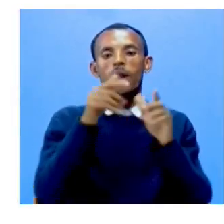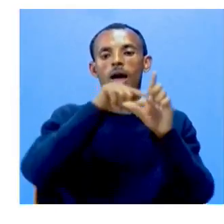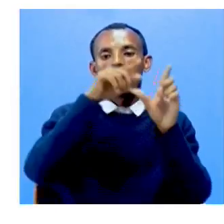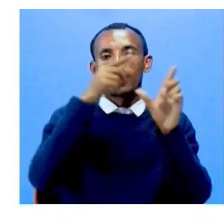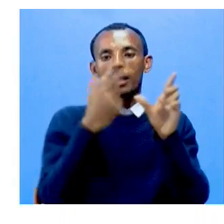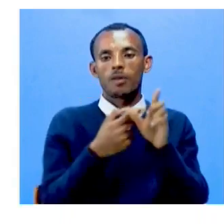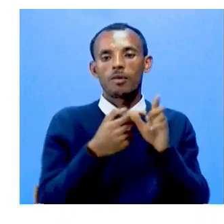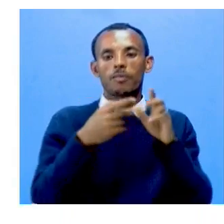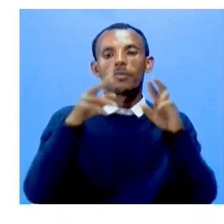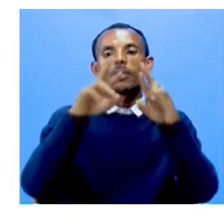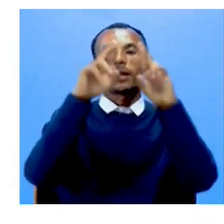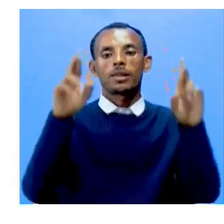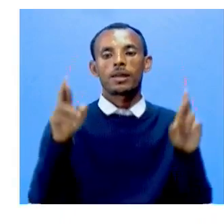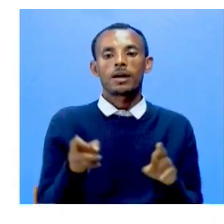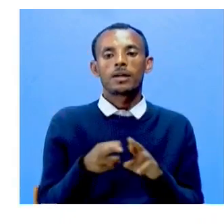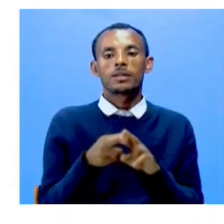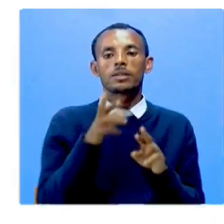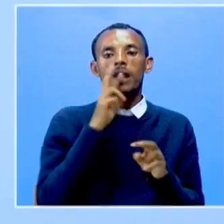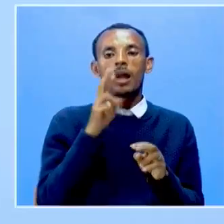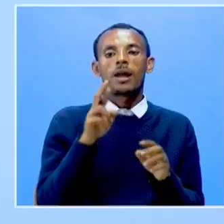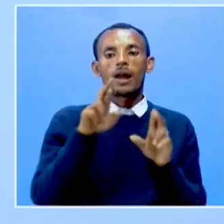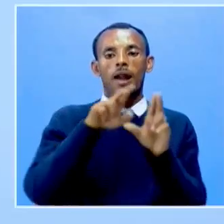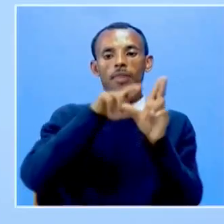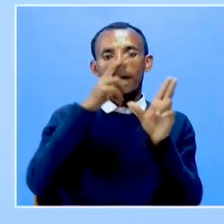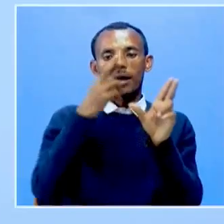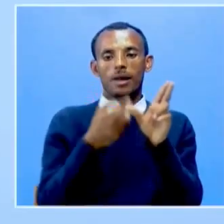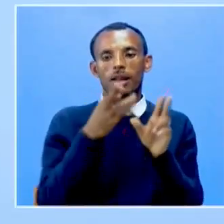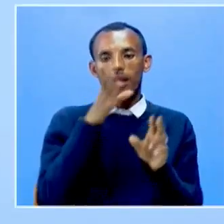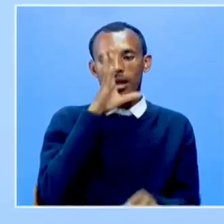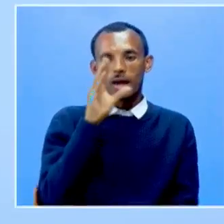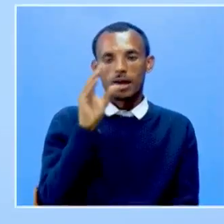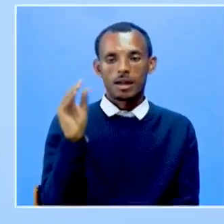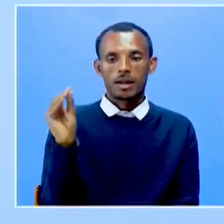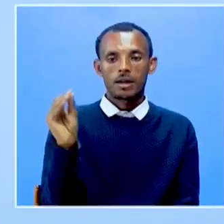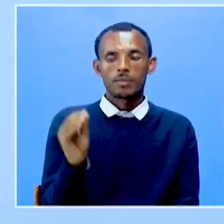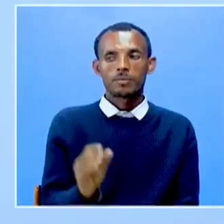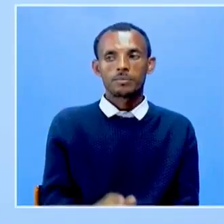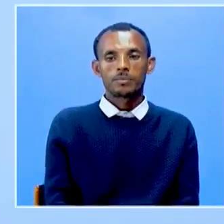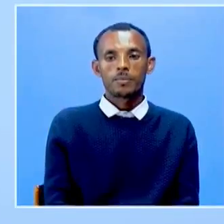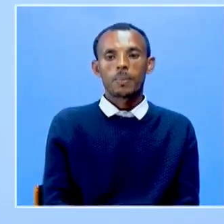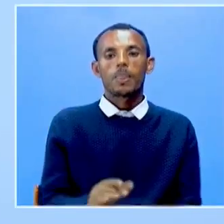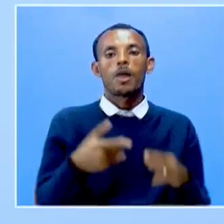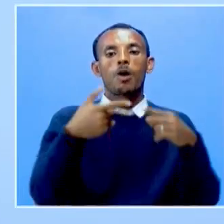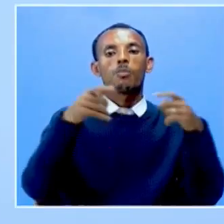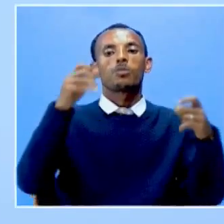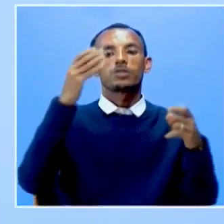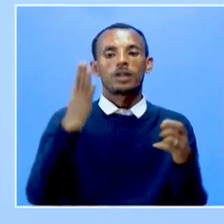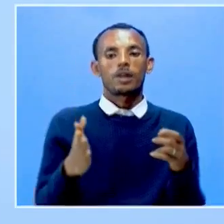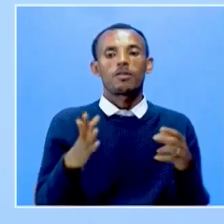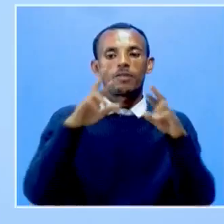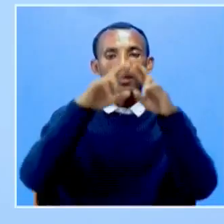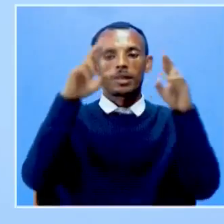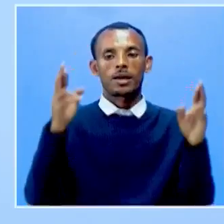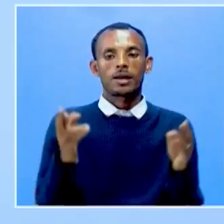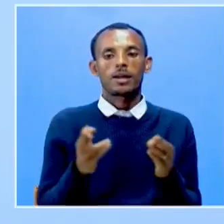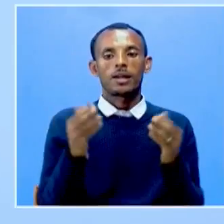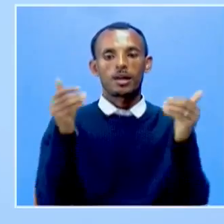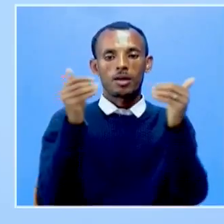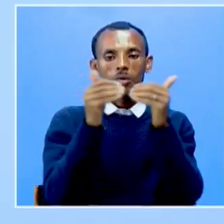rectangle are right angle and opposite sides of a rectangle are also